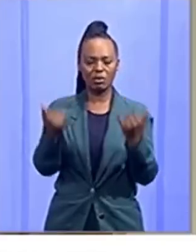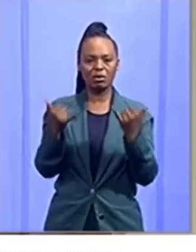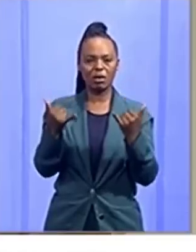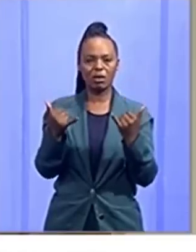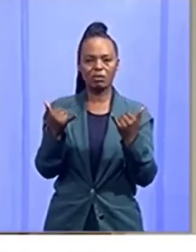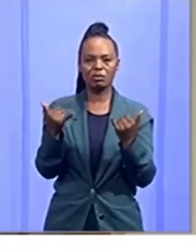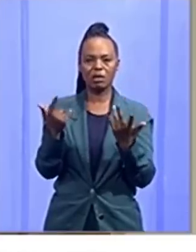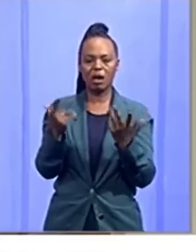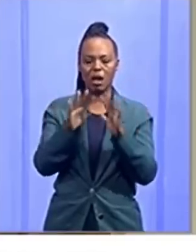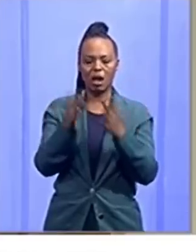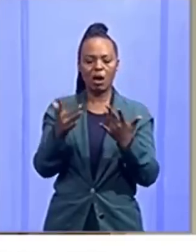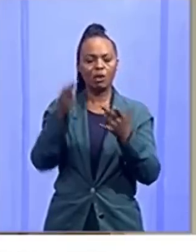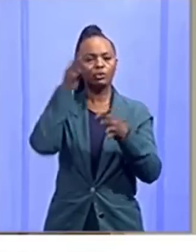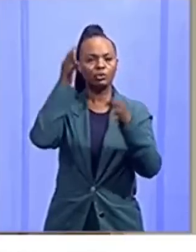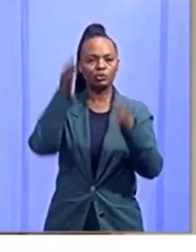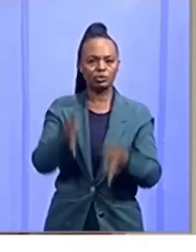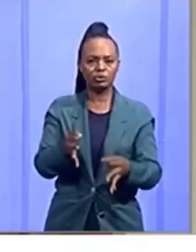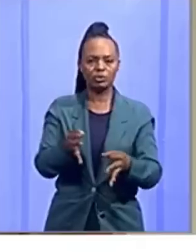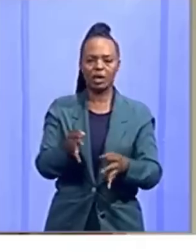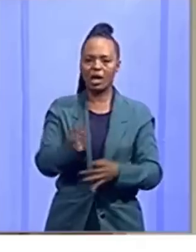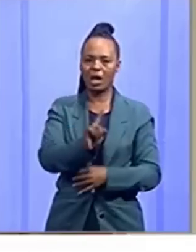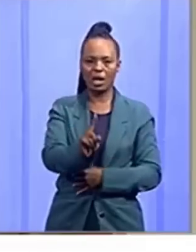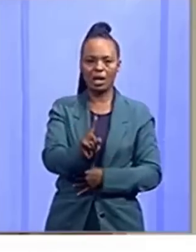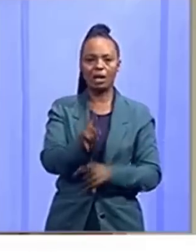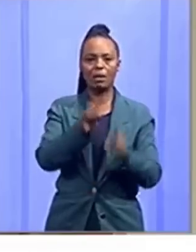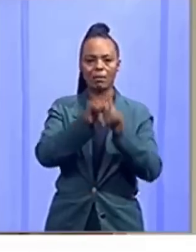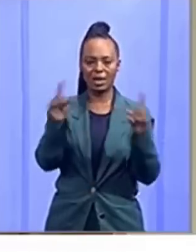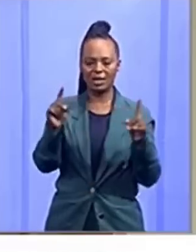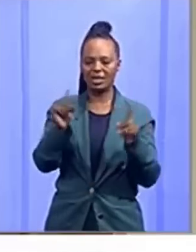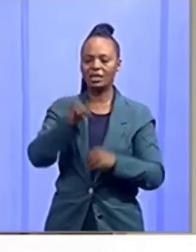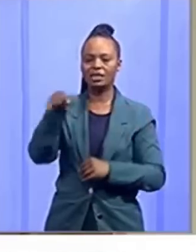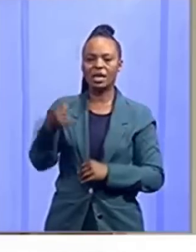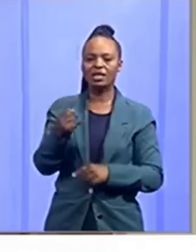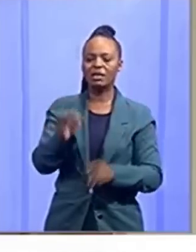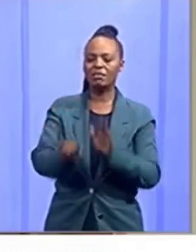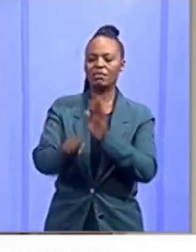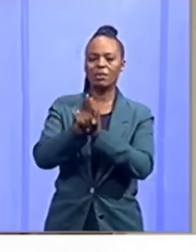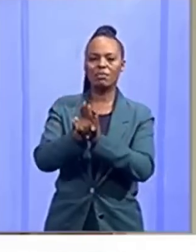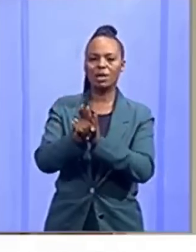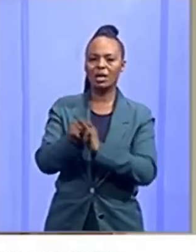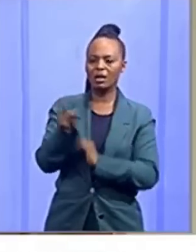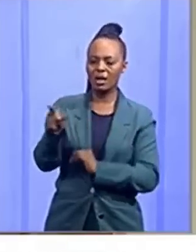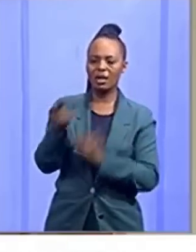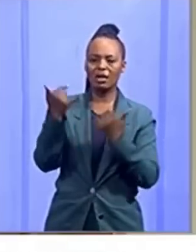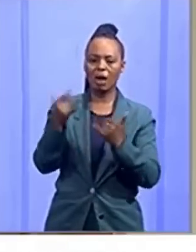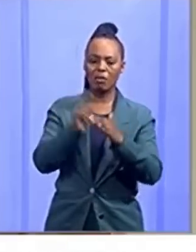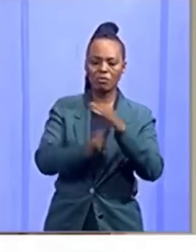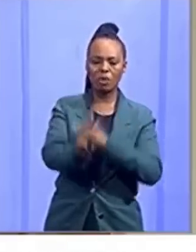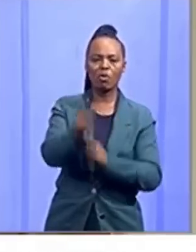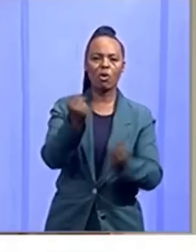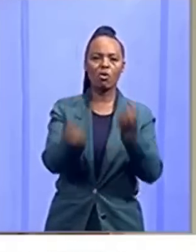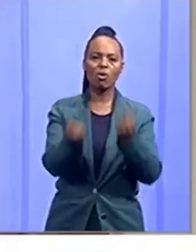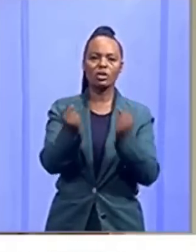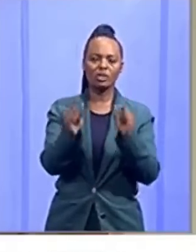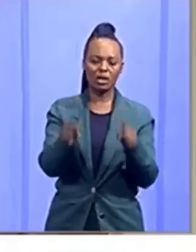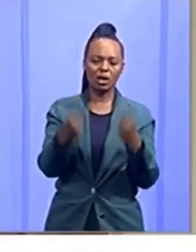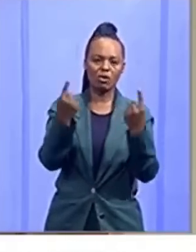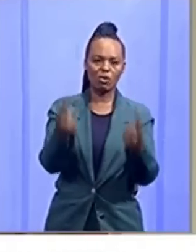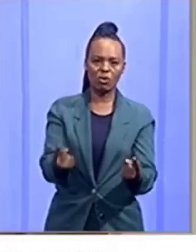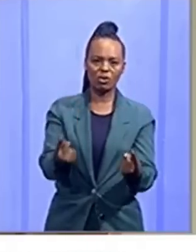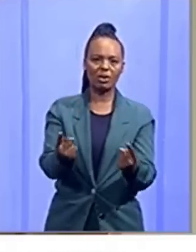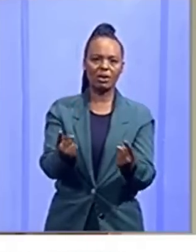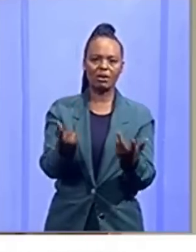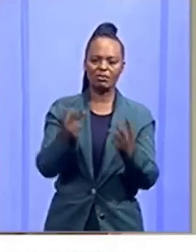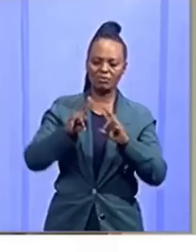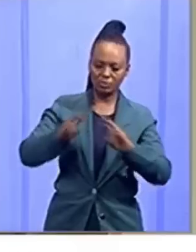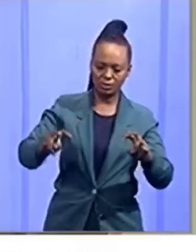arrive to that conclusion. It was only a finding that he is not fit to stand a trial and he